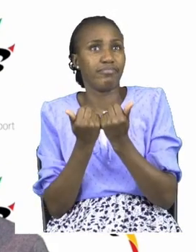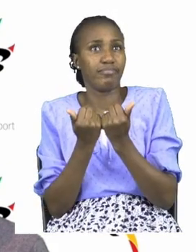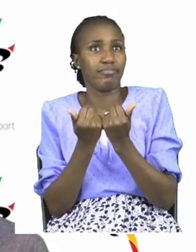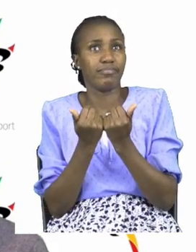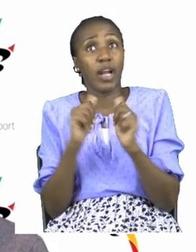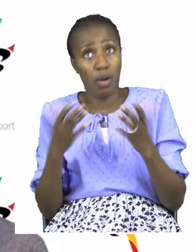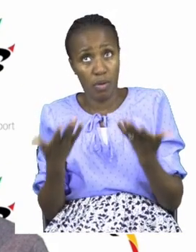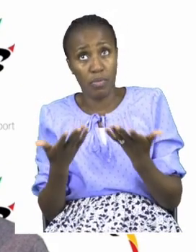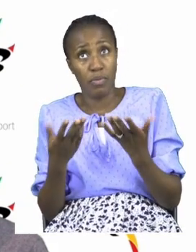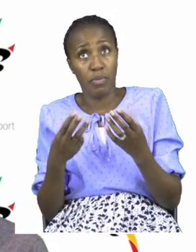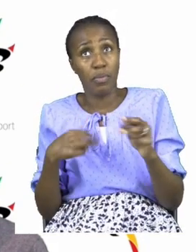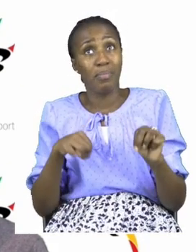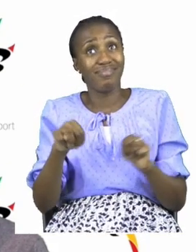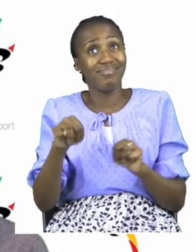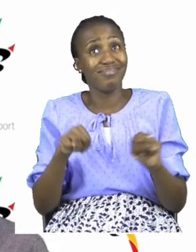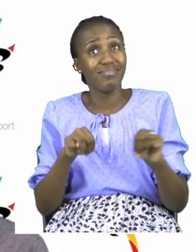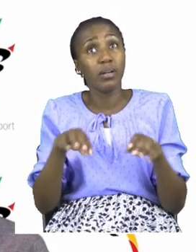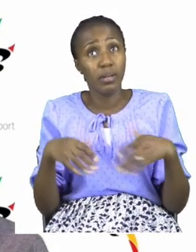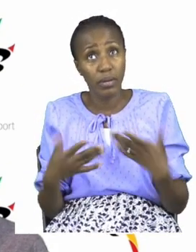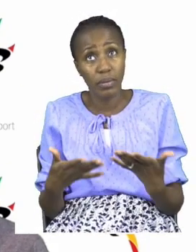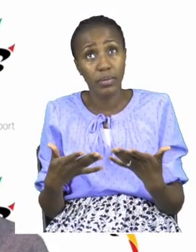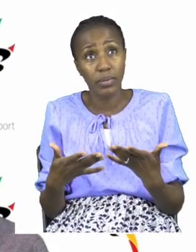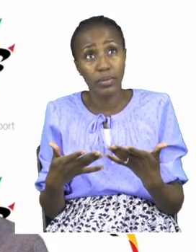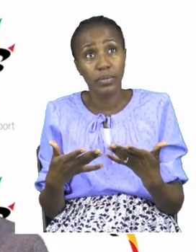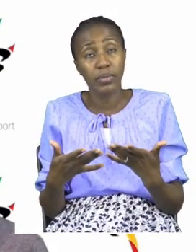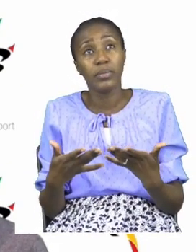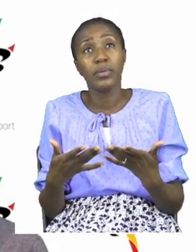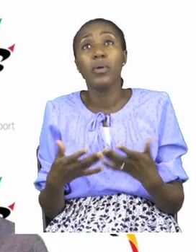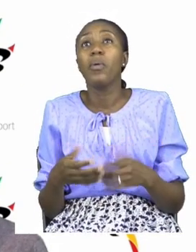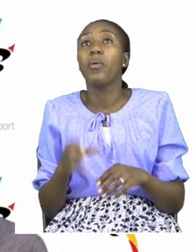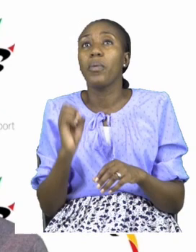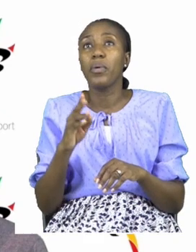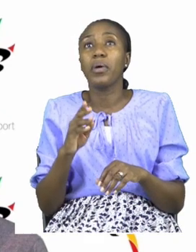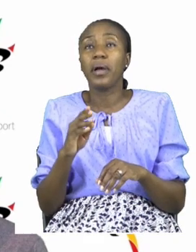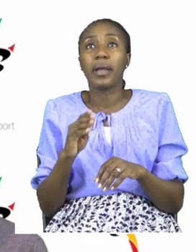managed tennis in Namibia.